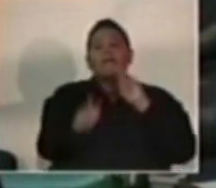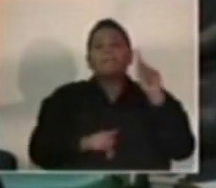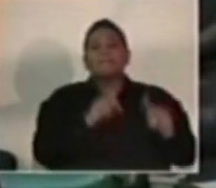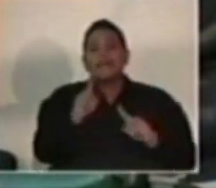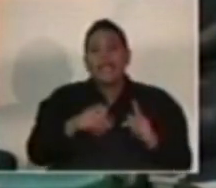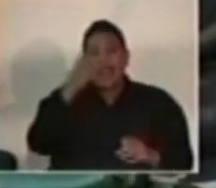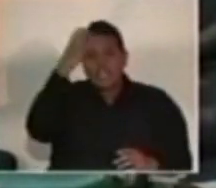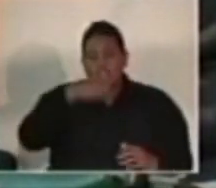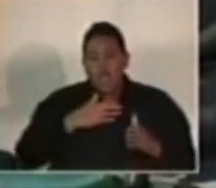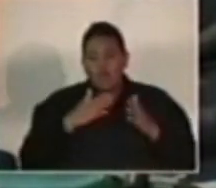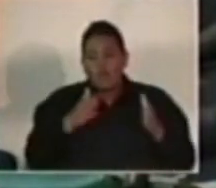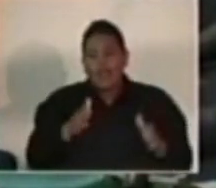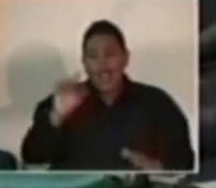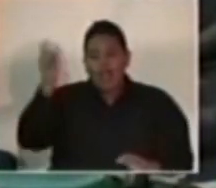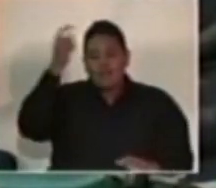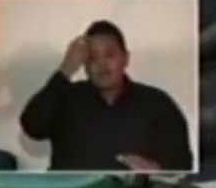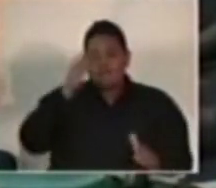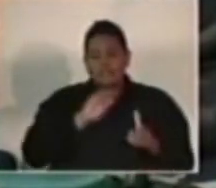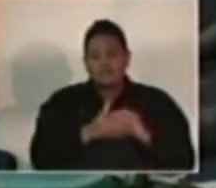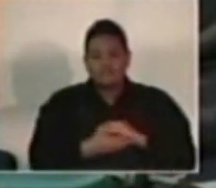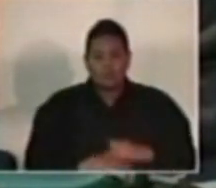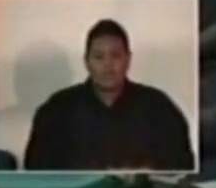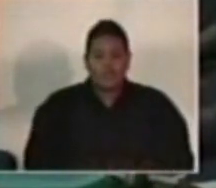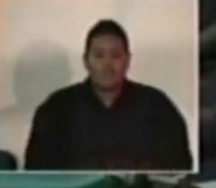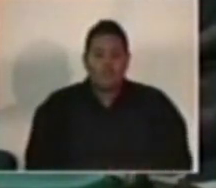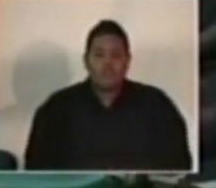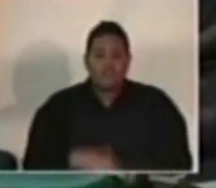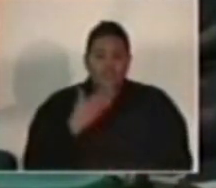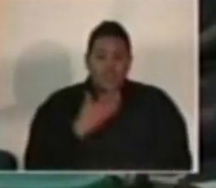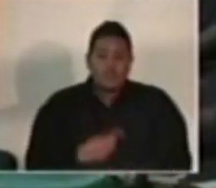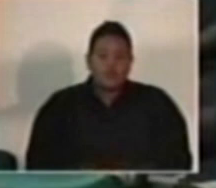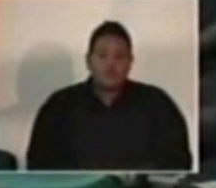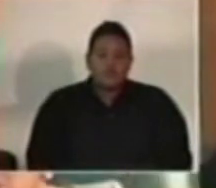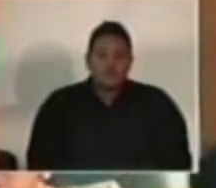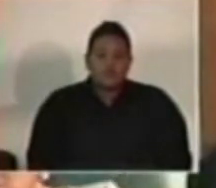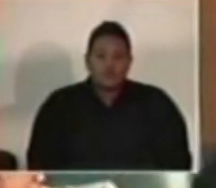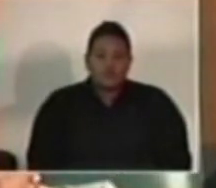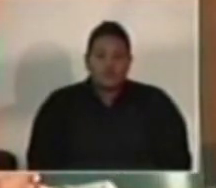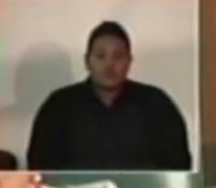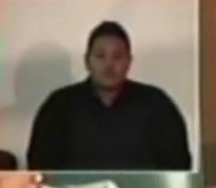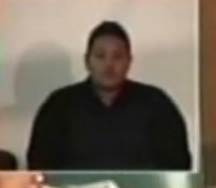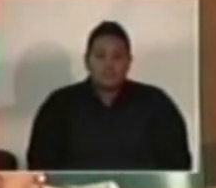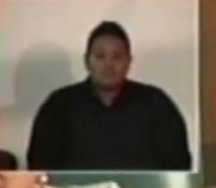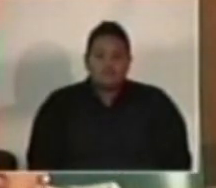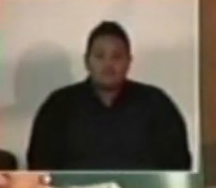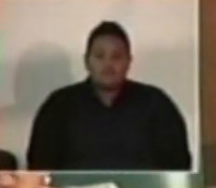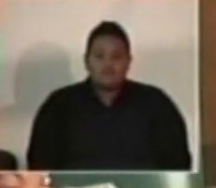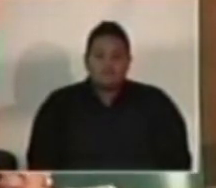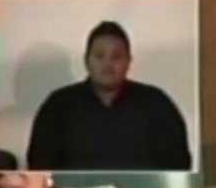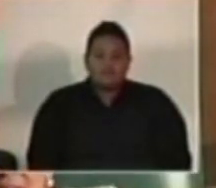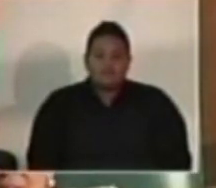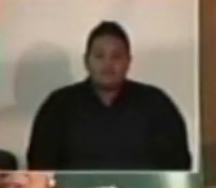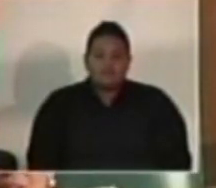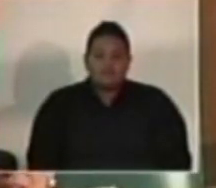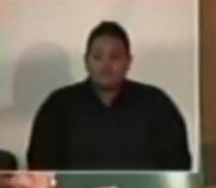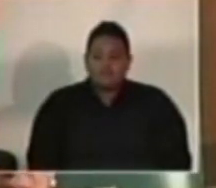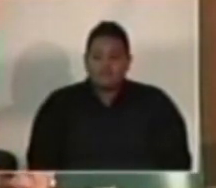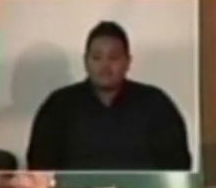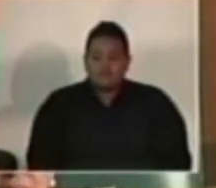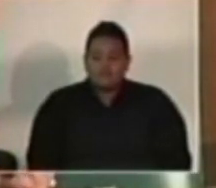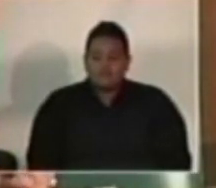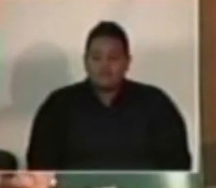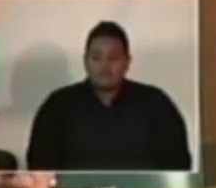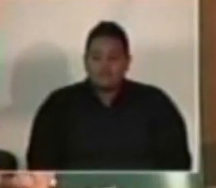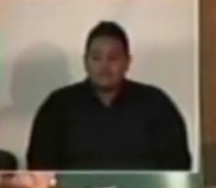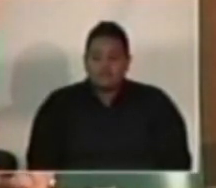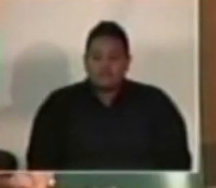in a serious way and the government of Jamaica. Thank you. Very good, Madam Prime Minister. Very good, very good. That would be my decision,